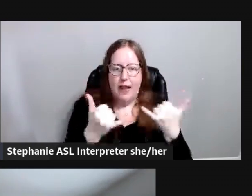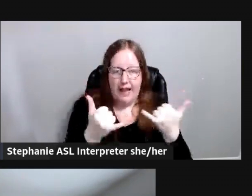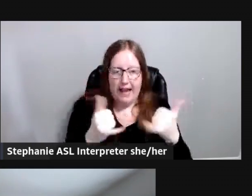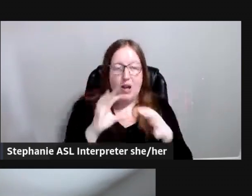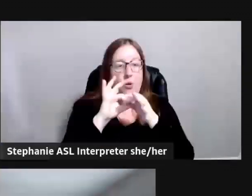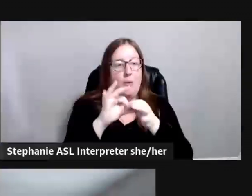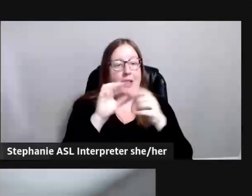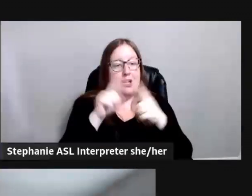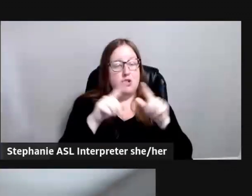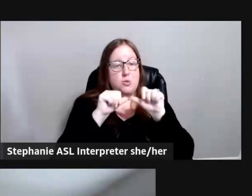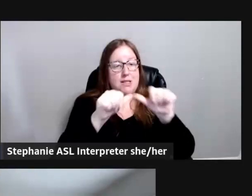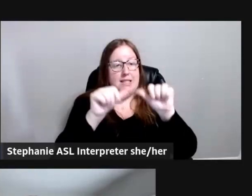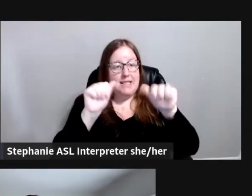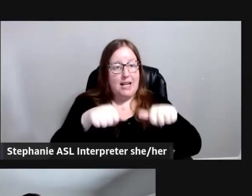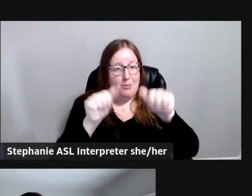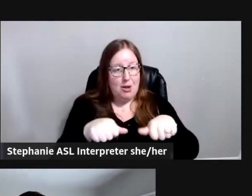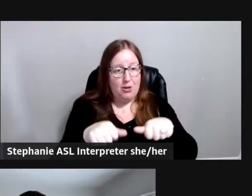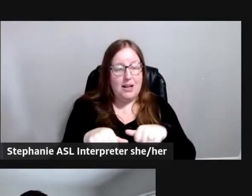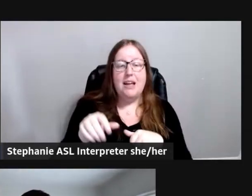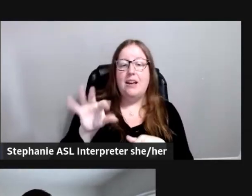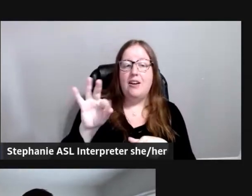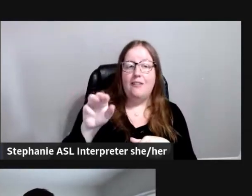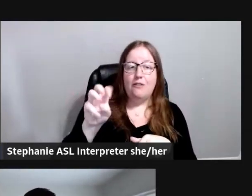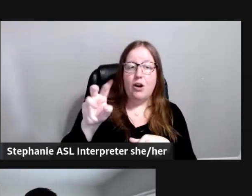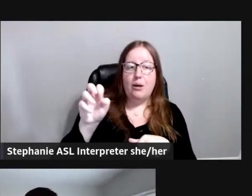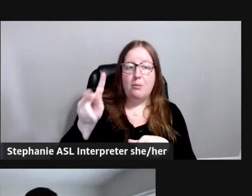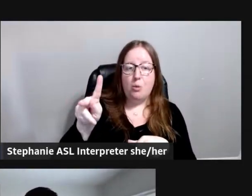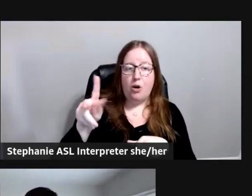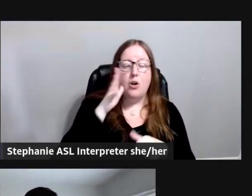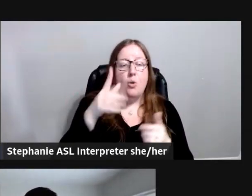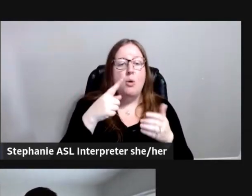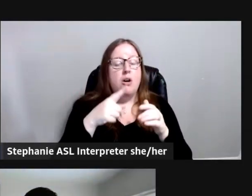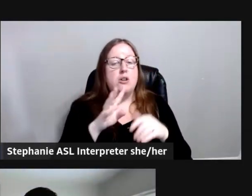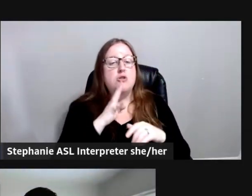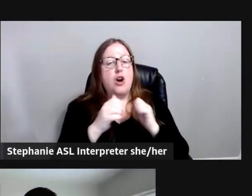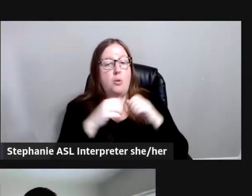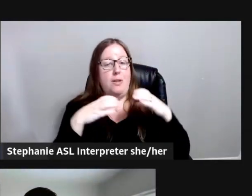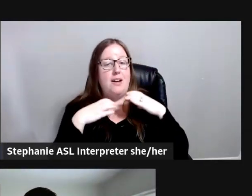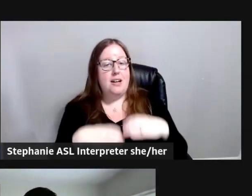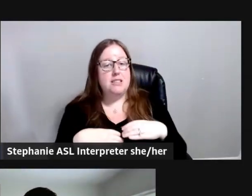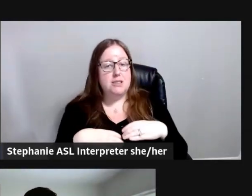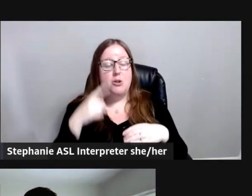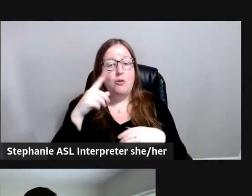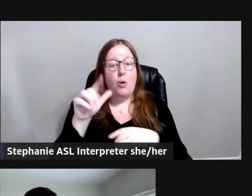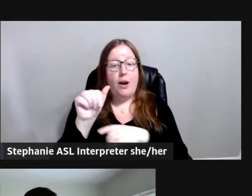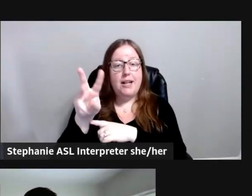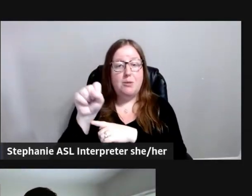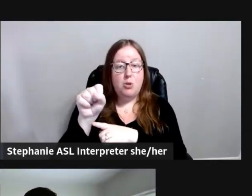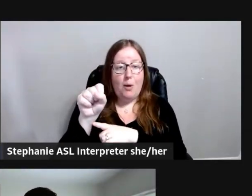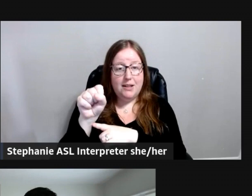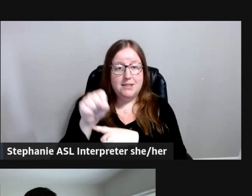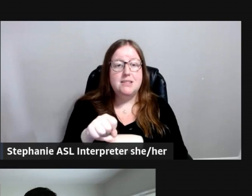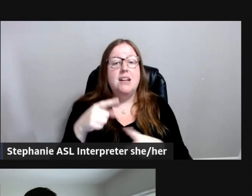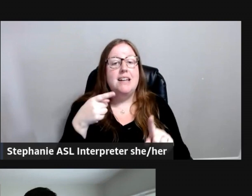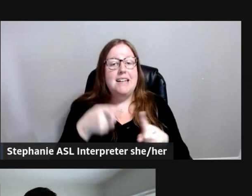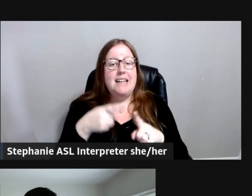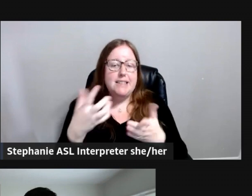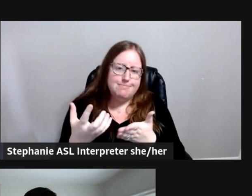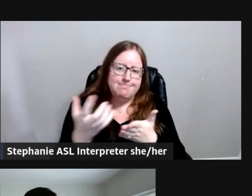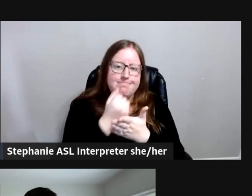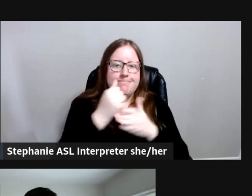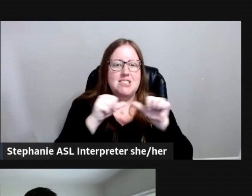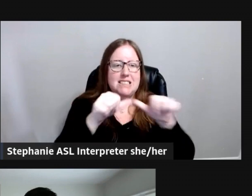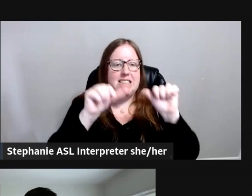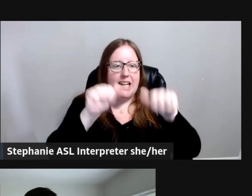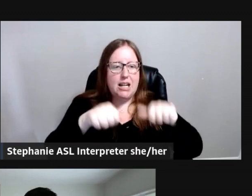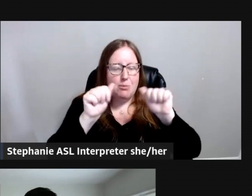the Sustainability Insights Framework. We're also going to talk to a customer of AWS who is actually taking advantage of the Sustainability